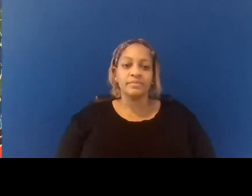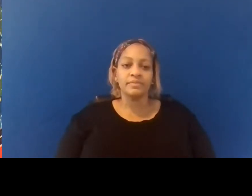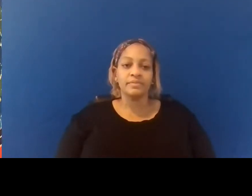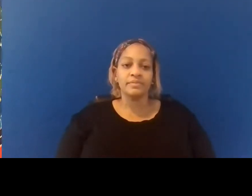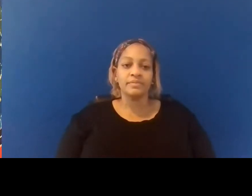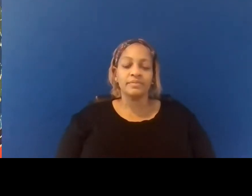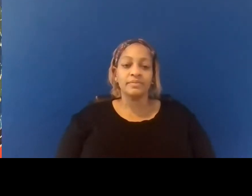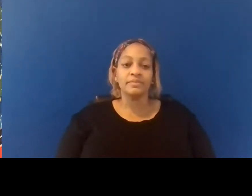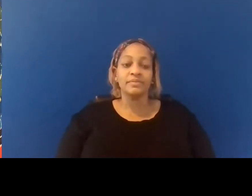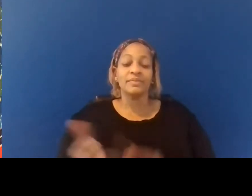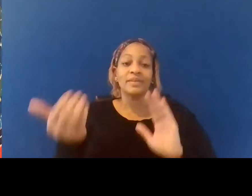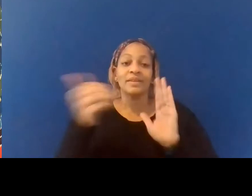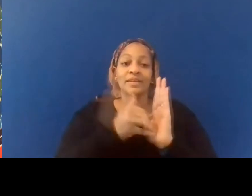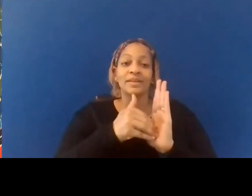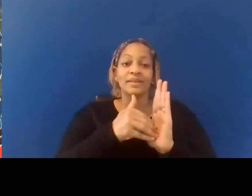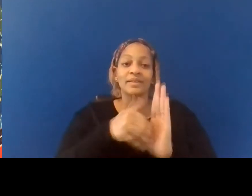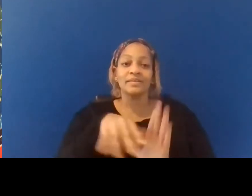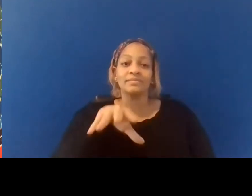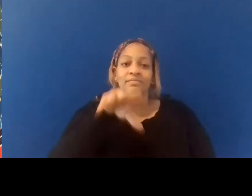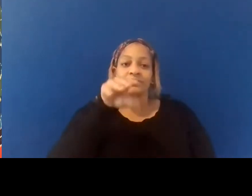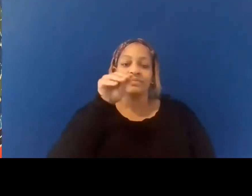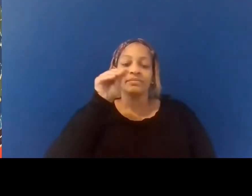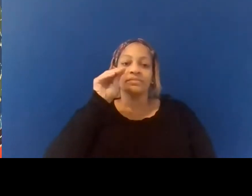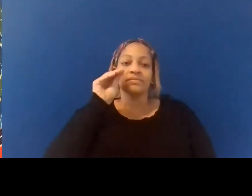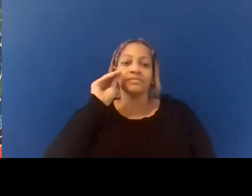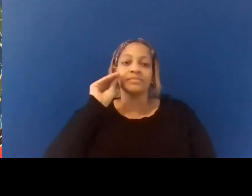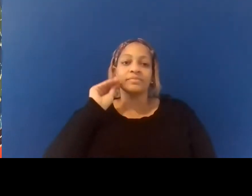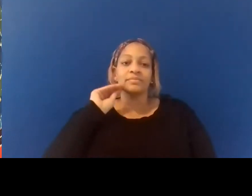Take another breath in